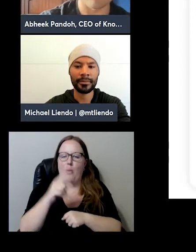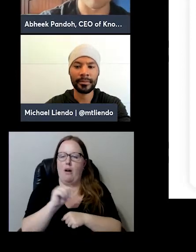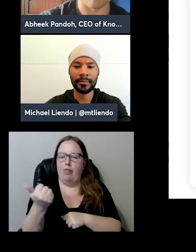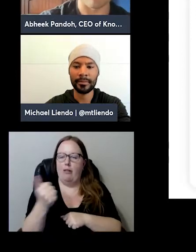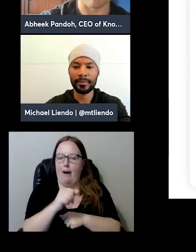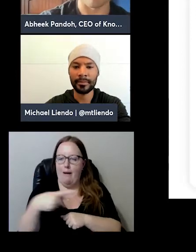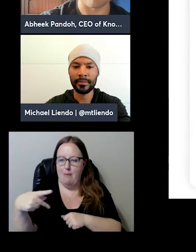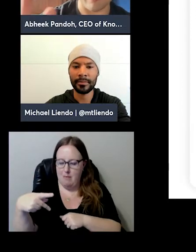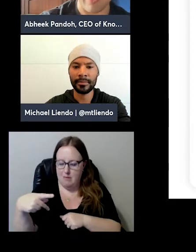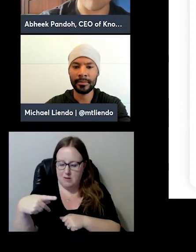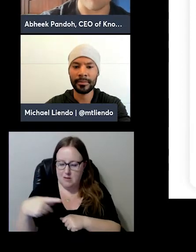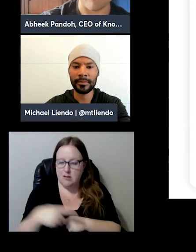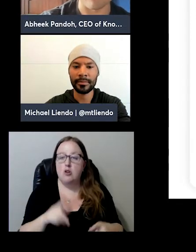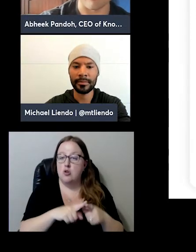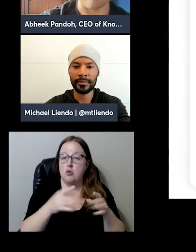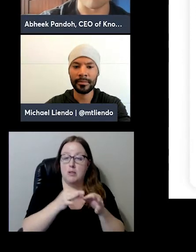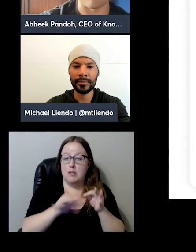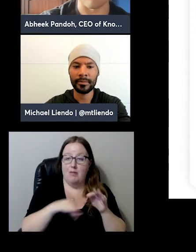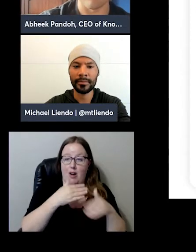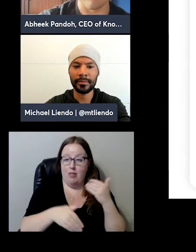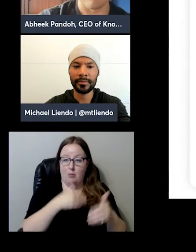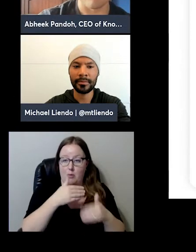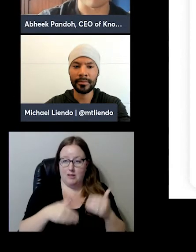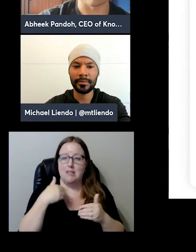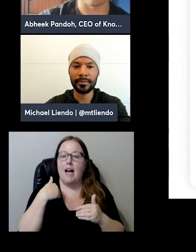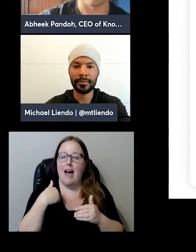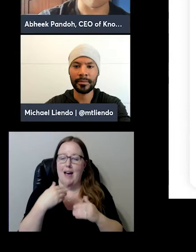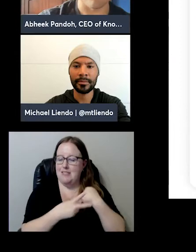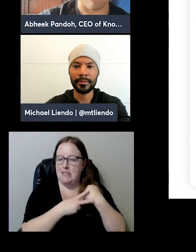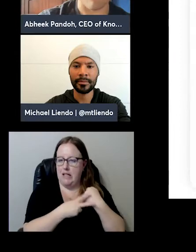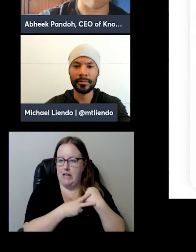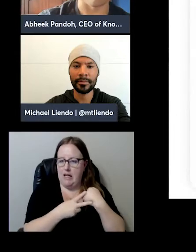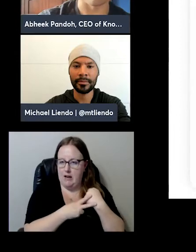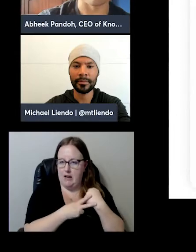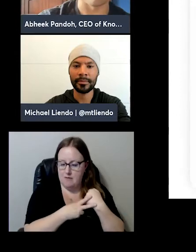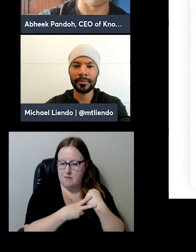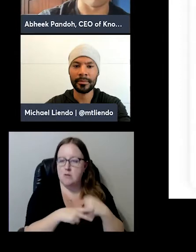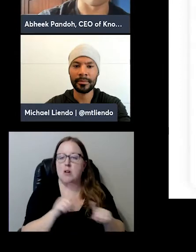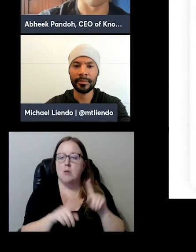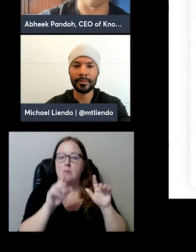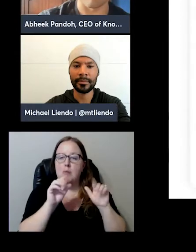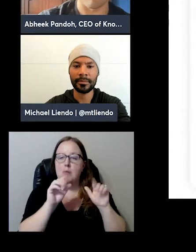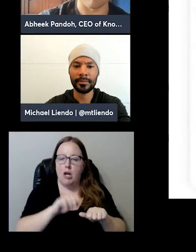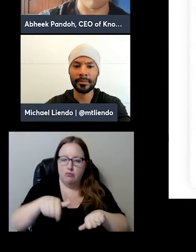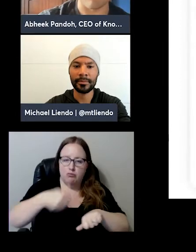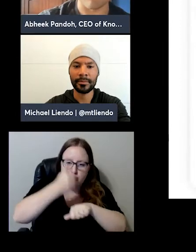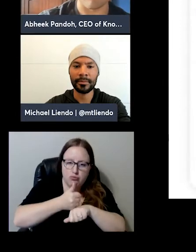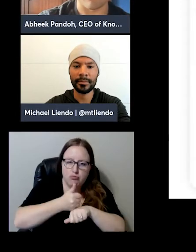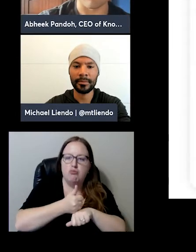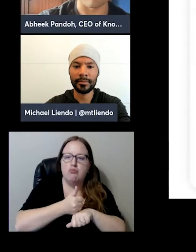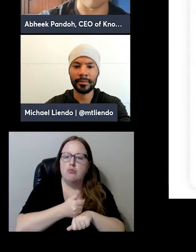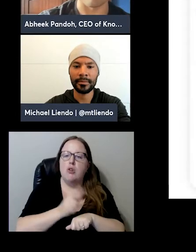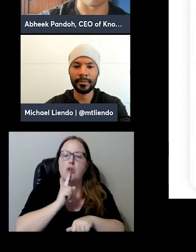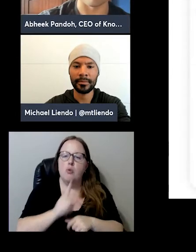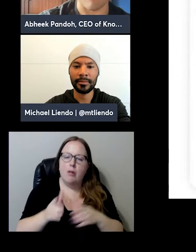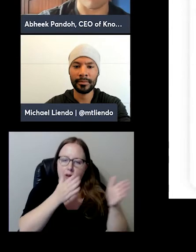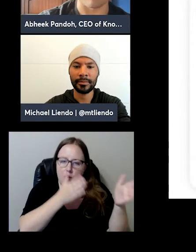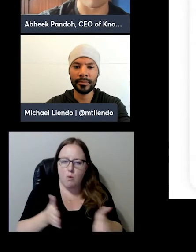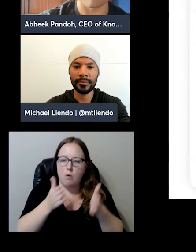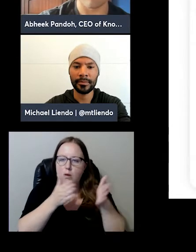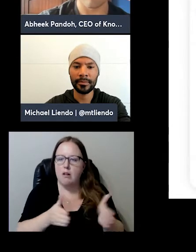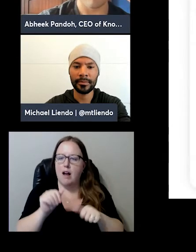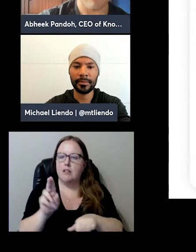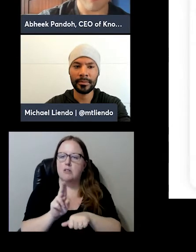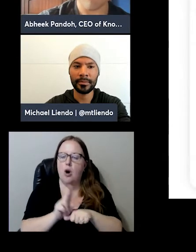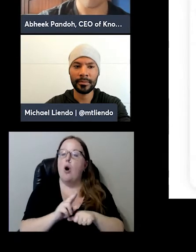to simplify the process, I have a note saved, but you can sort of organize notes in a very neat manner. Like you can use collapsible. Oh, it's almost